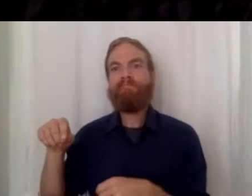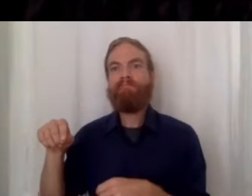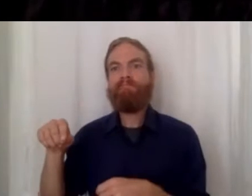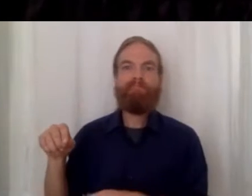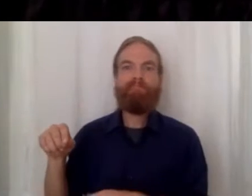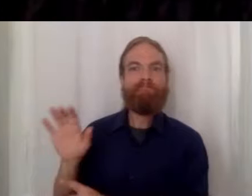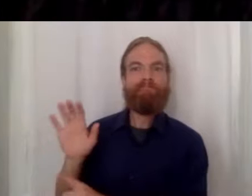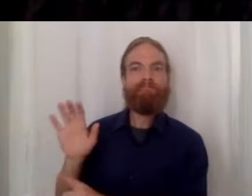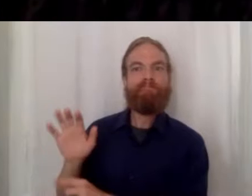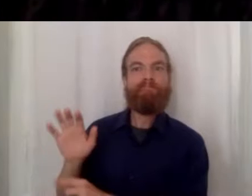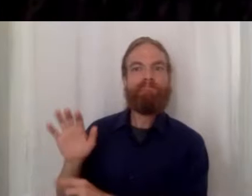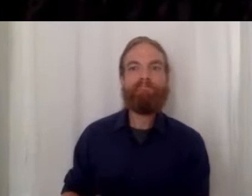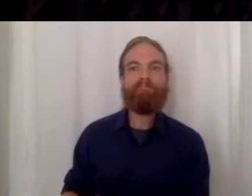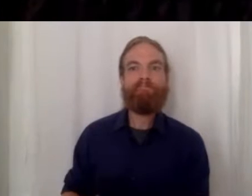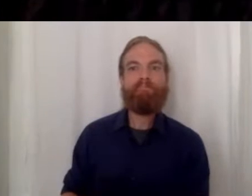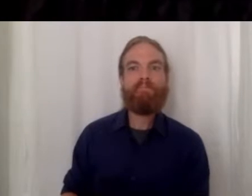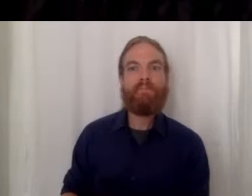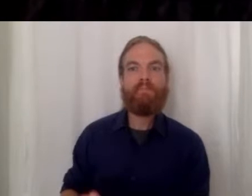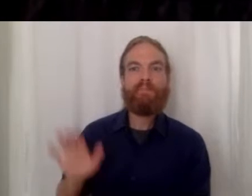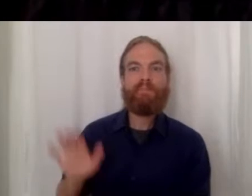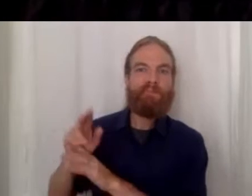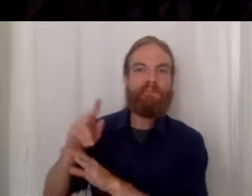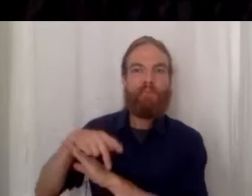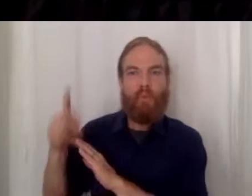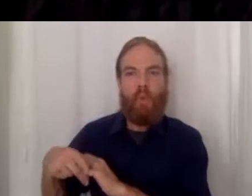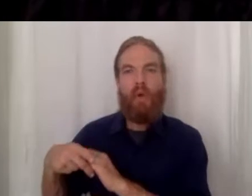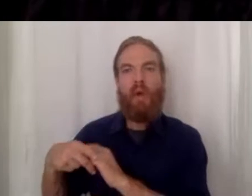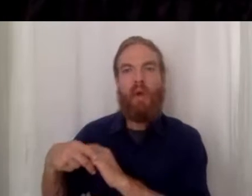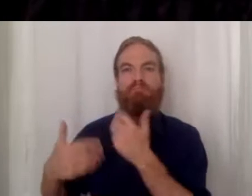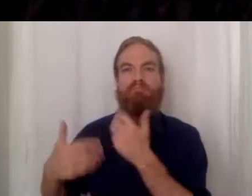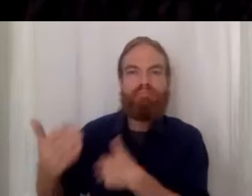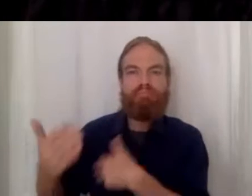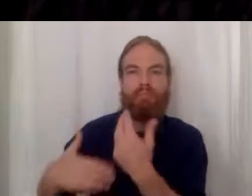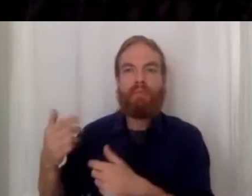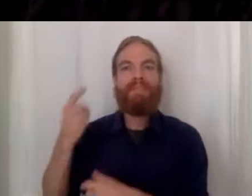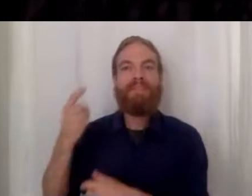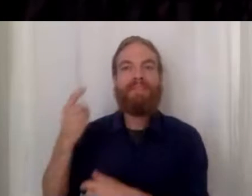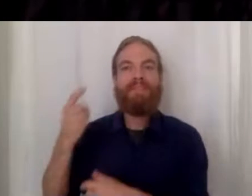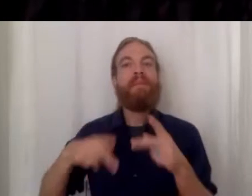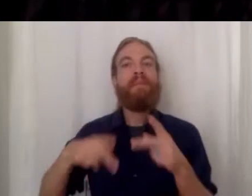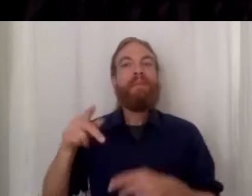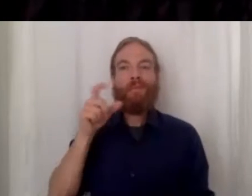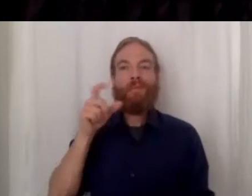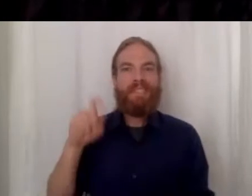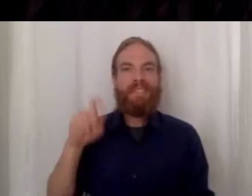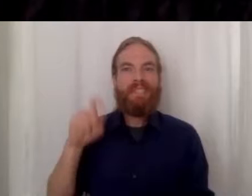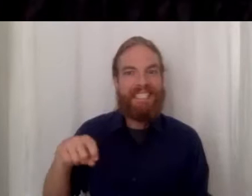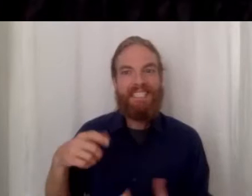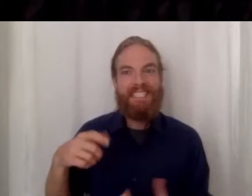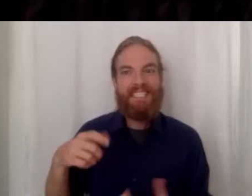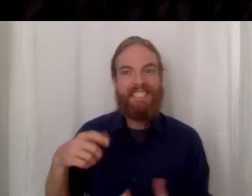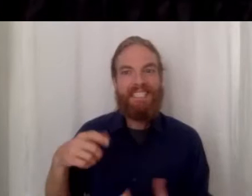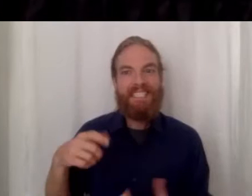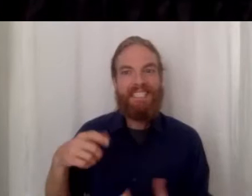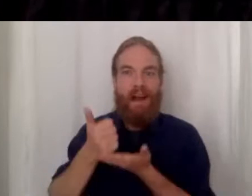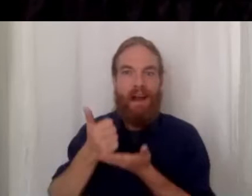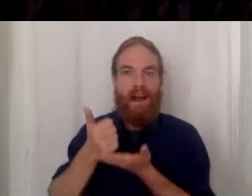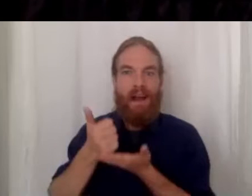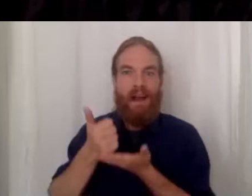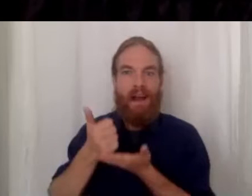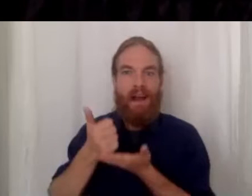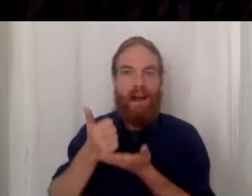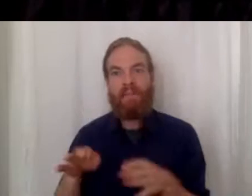arena. And we also want to build relationships with our clients and in that area with